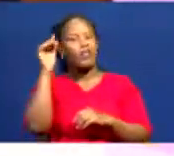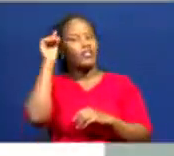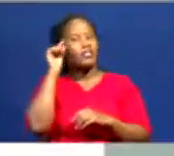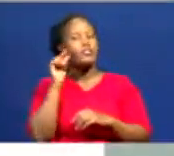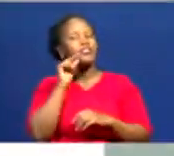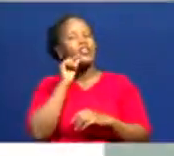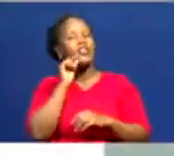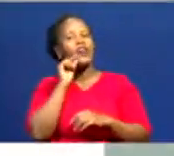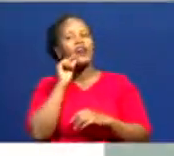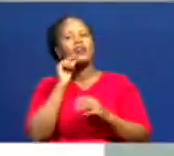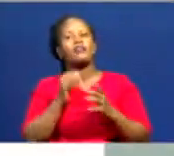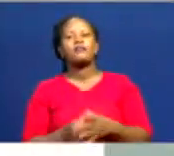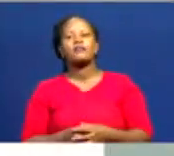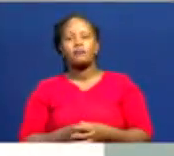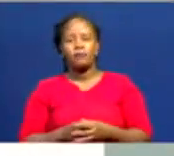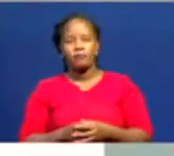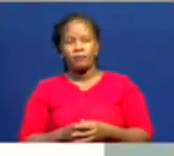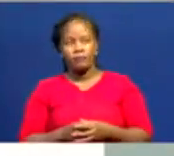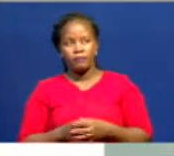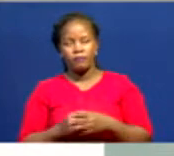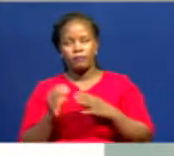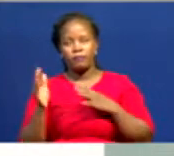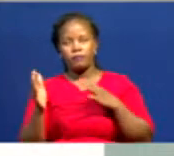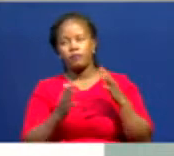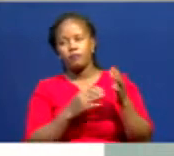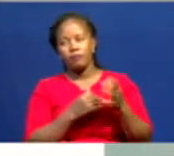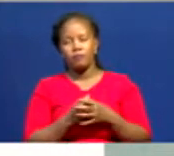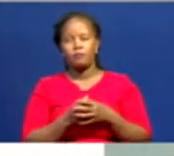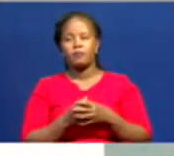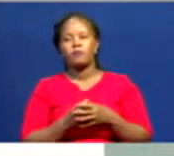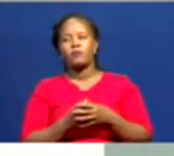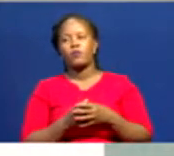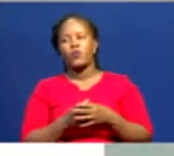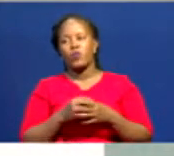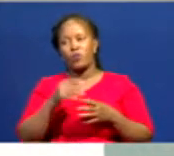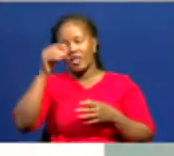Now, the government says that it is working to address security challenges that are facing